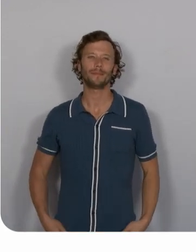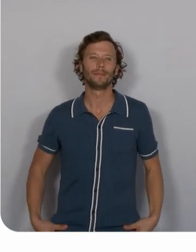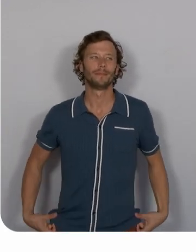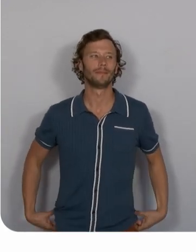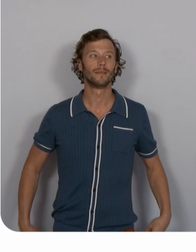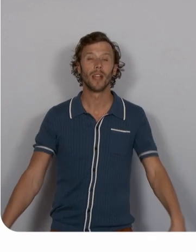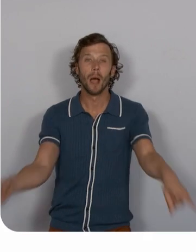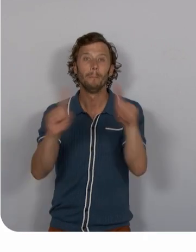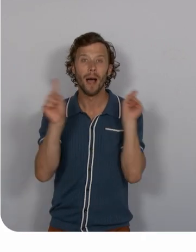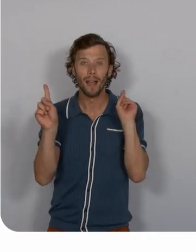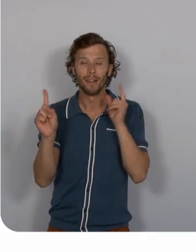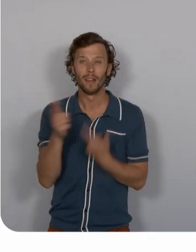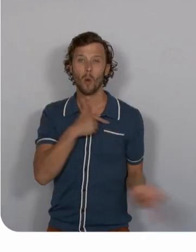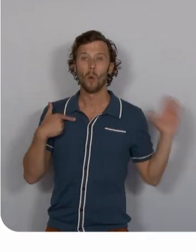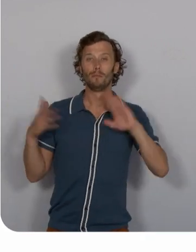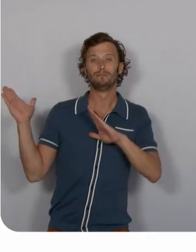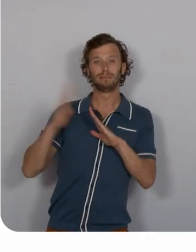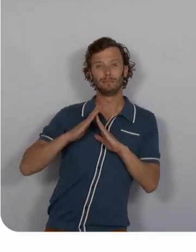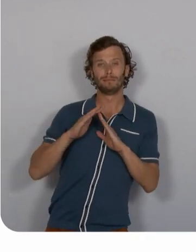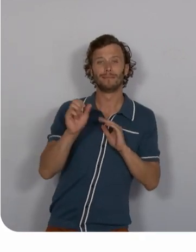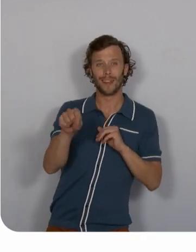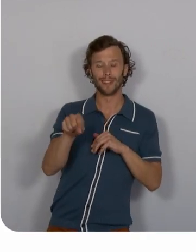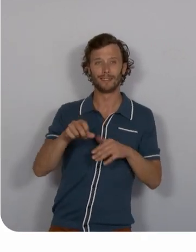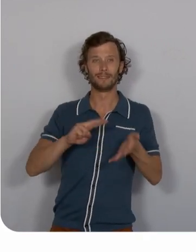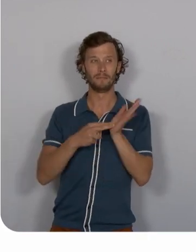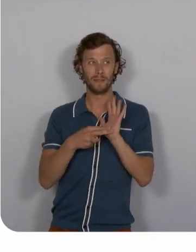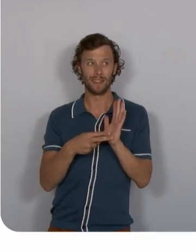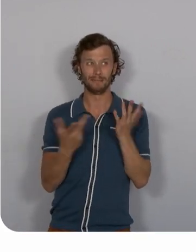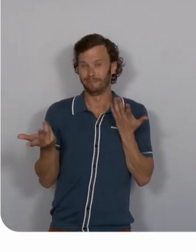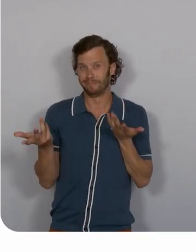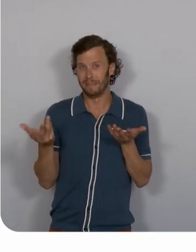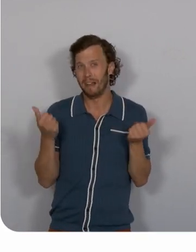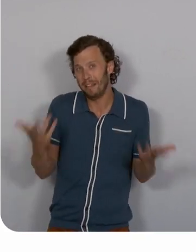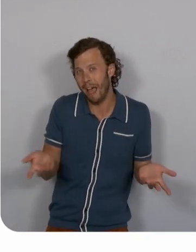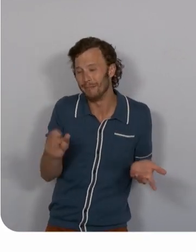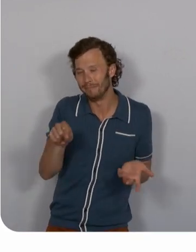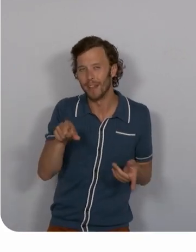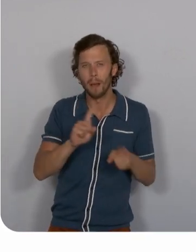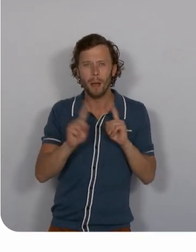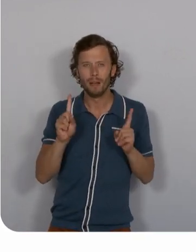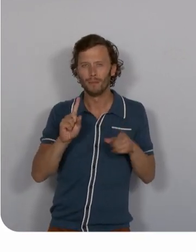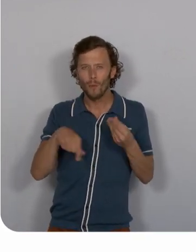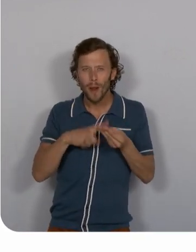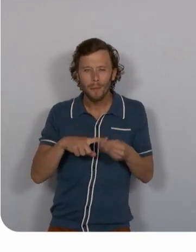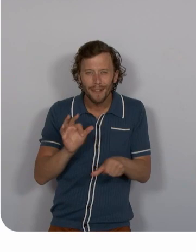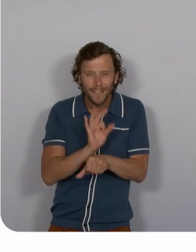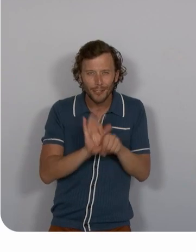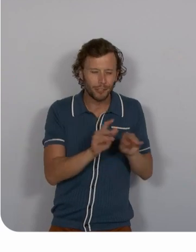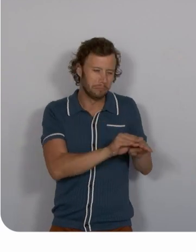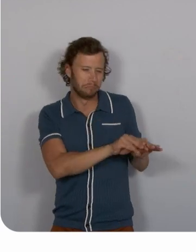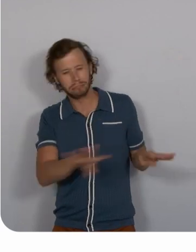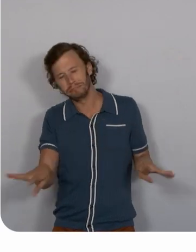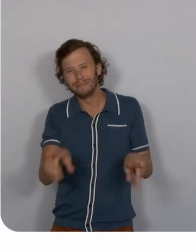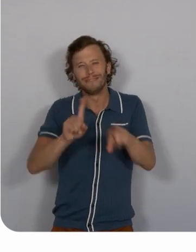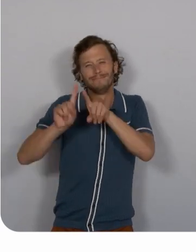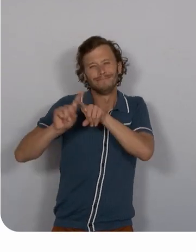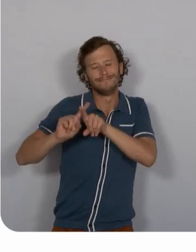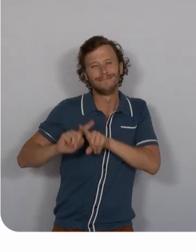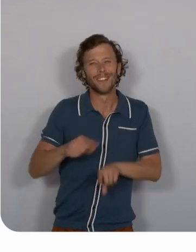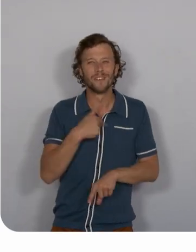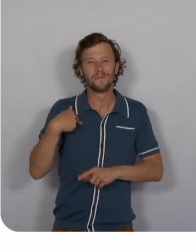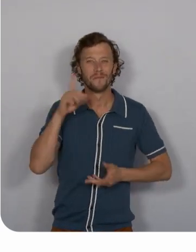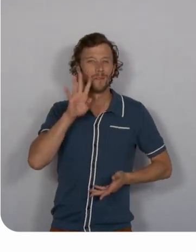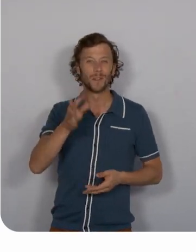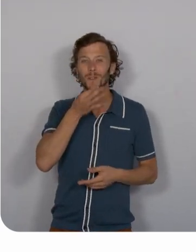But just being the best headset doesn't mean all that much without all the things that you can do on it. So next up, we're going to talk about all the great content coming to Quest